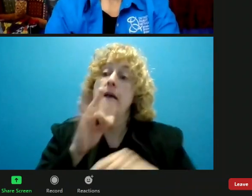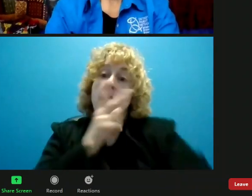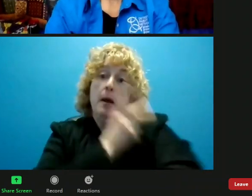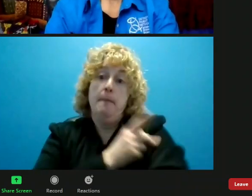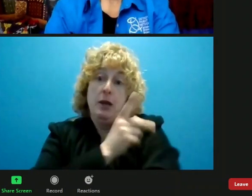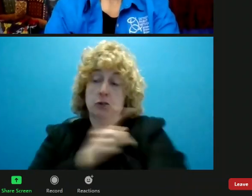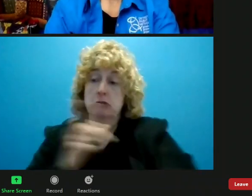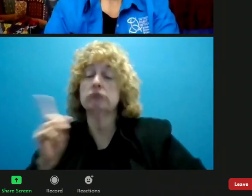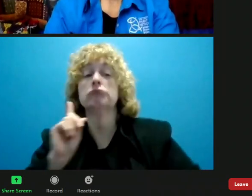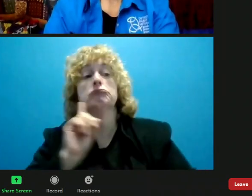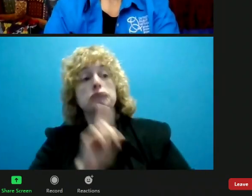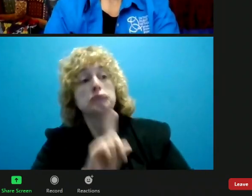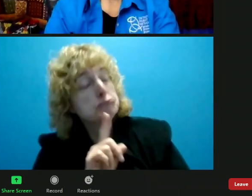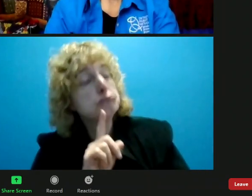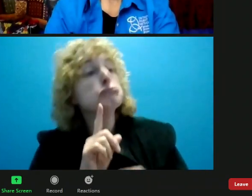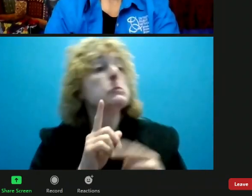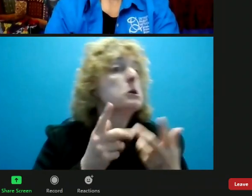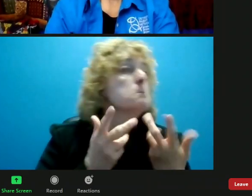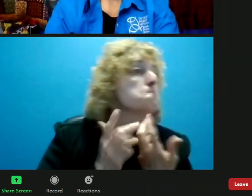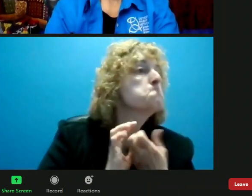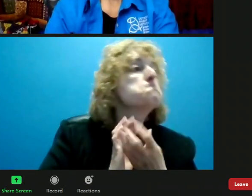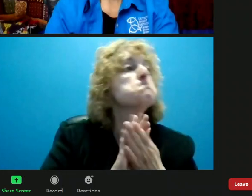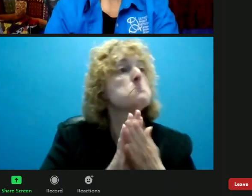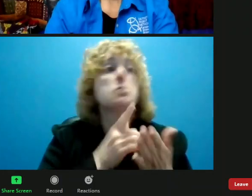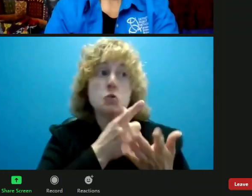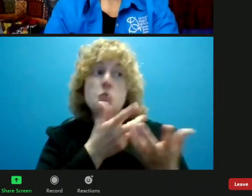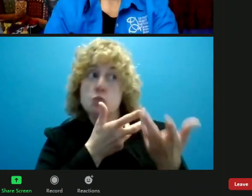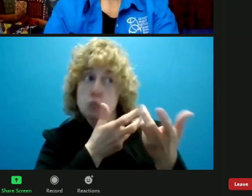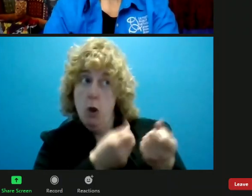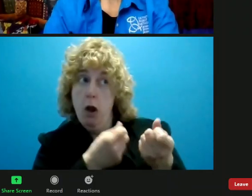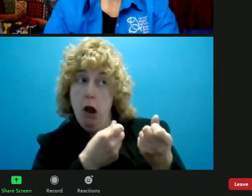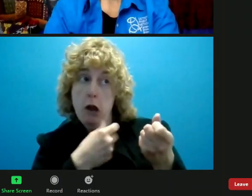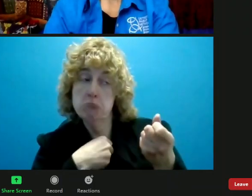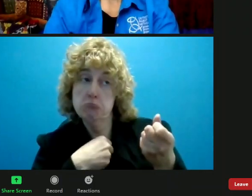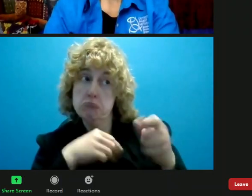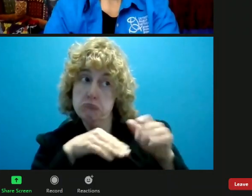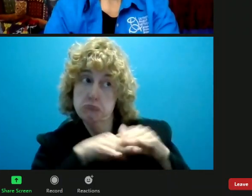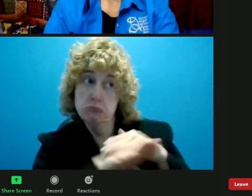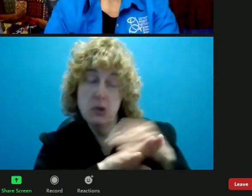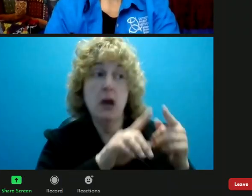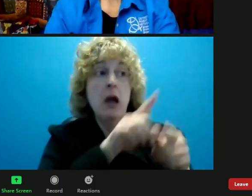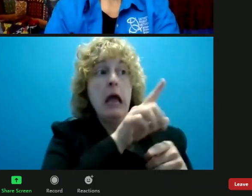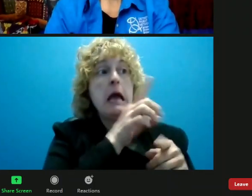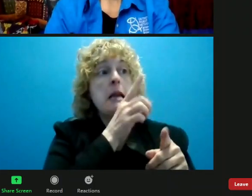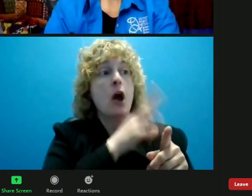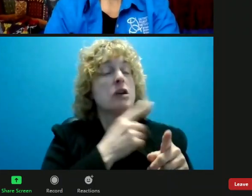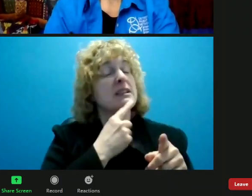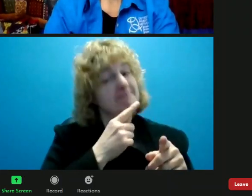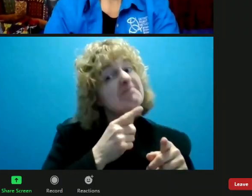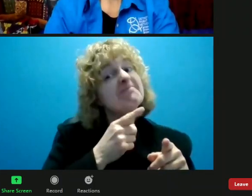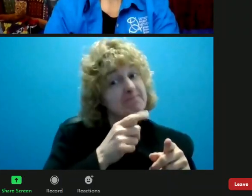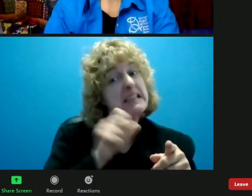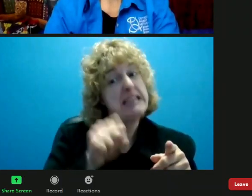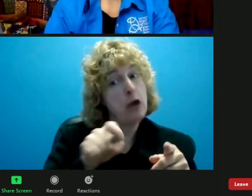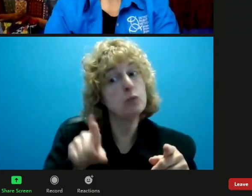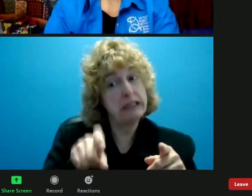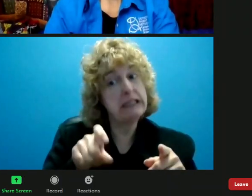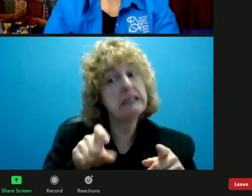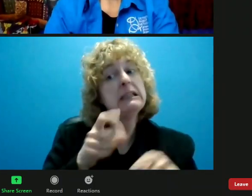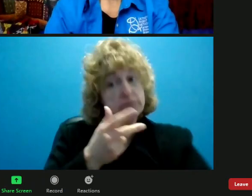source, uh, the doctor saying, yes, you need to get the vaccine. Then that's when some of the other experiences